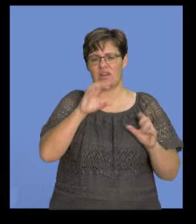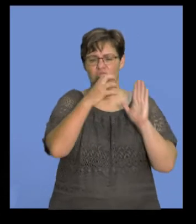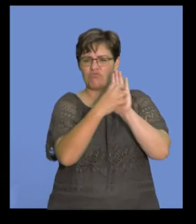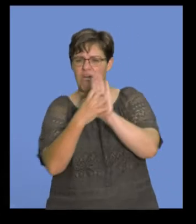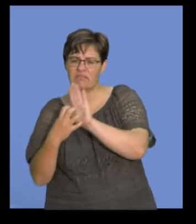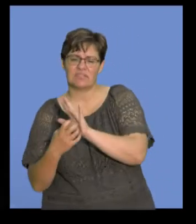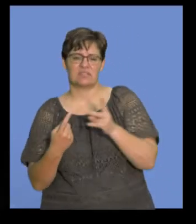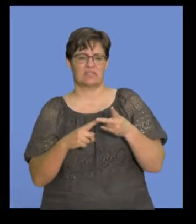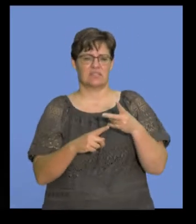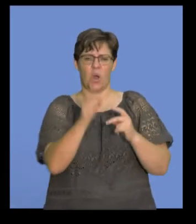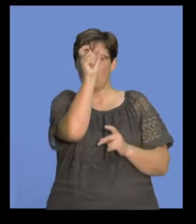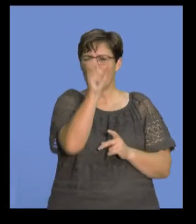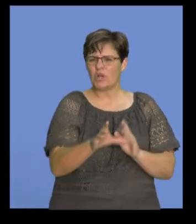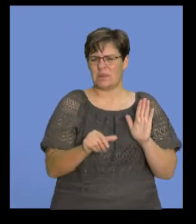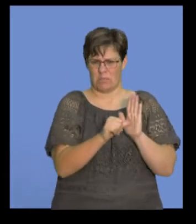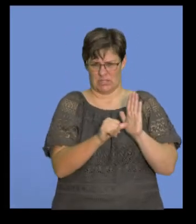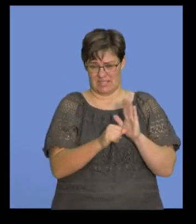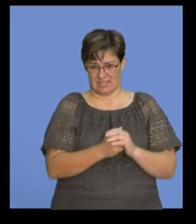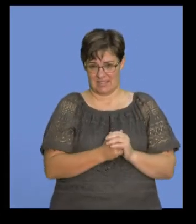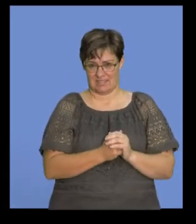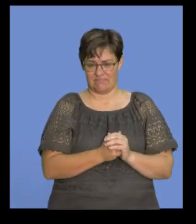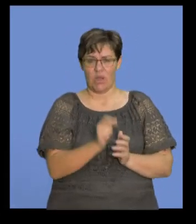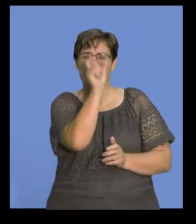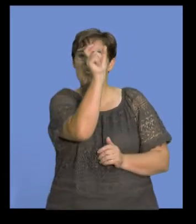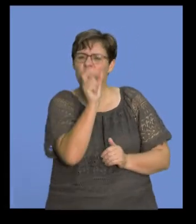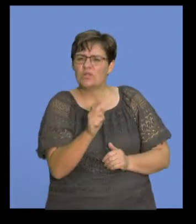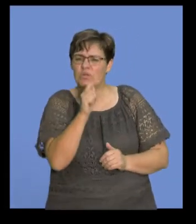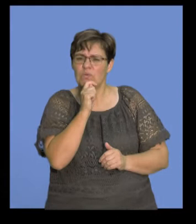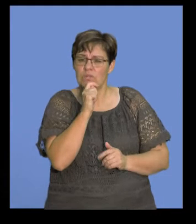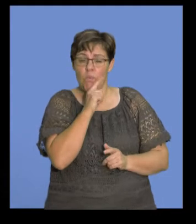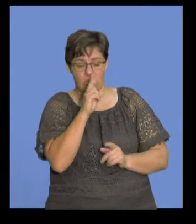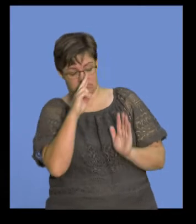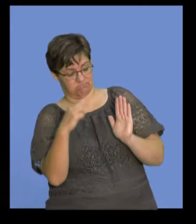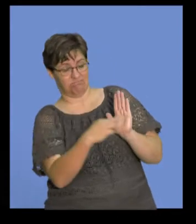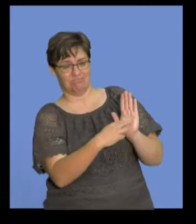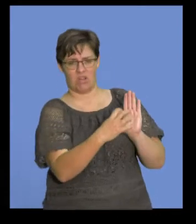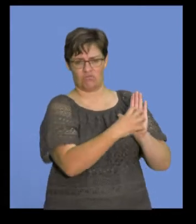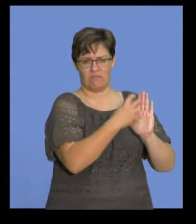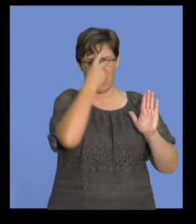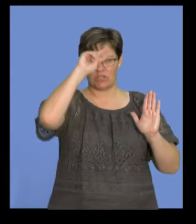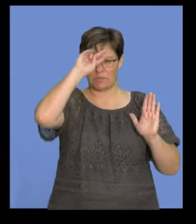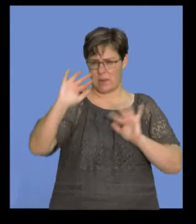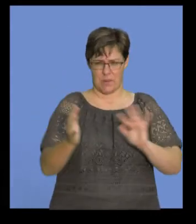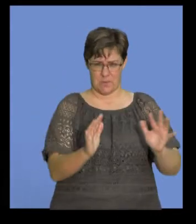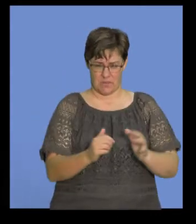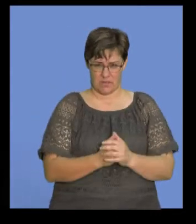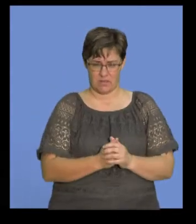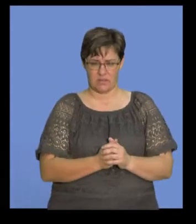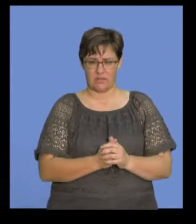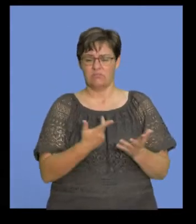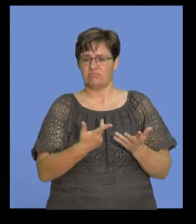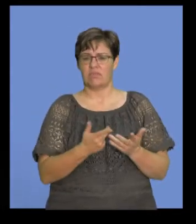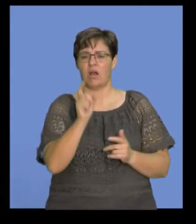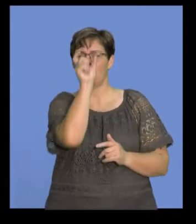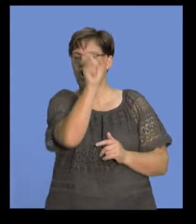and terminology that are important. So we're looking at what are the terms that we use when interpreting graph. So there are some terms that we often